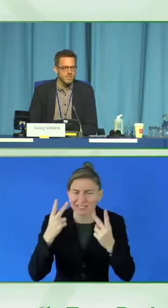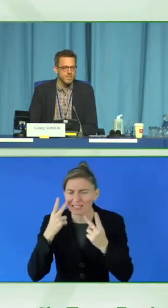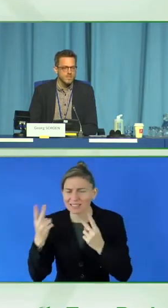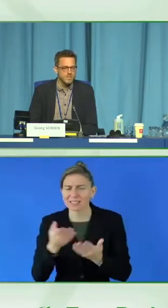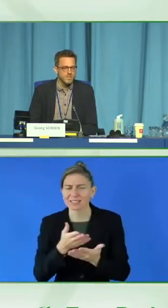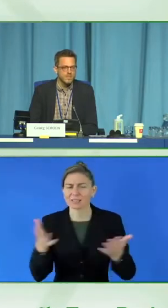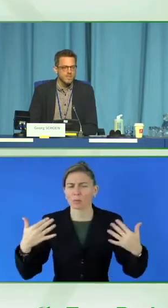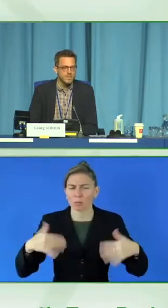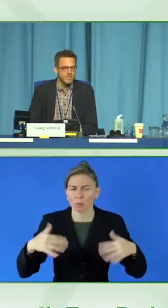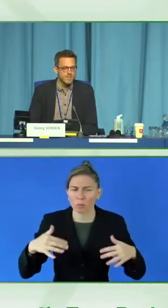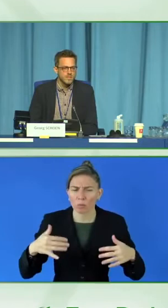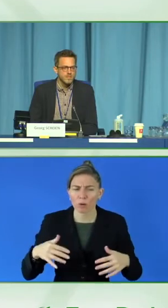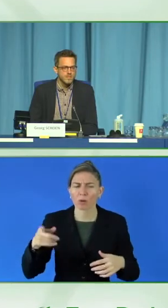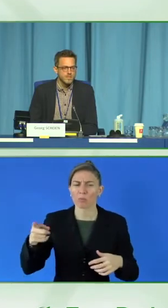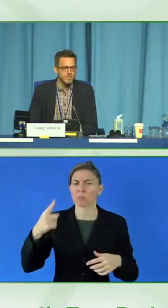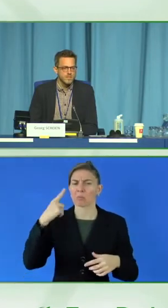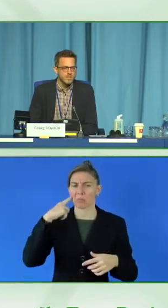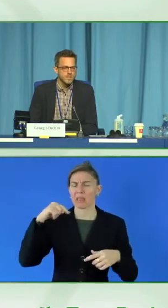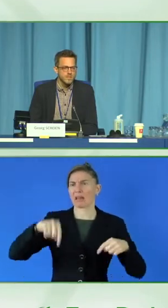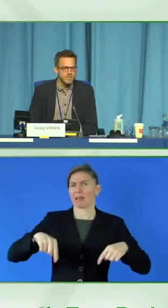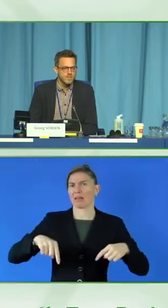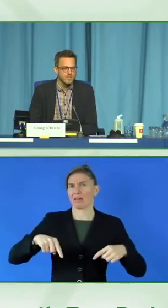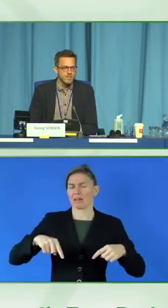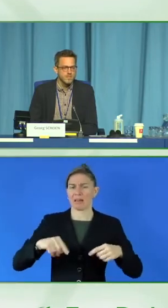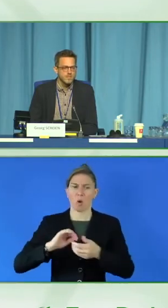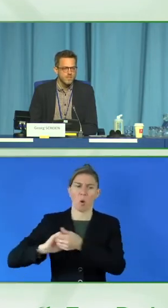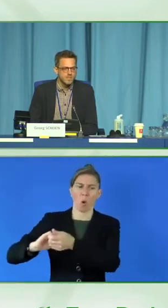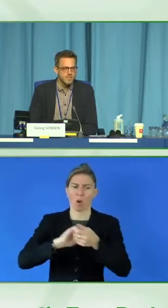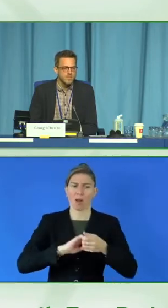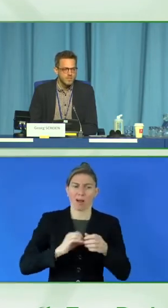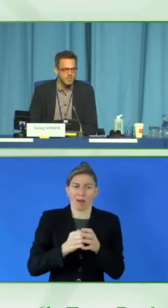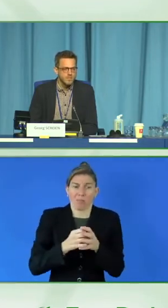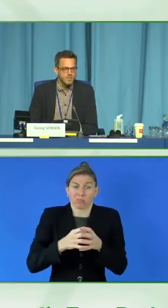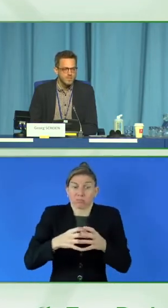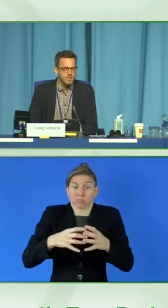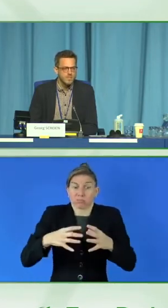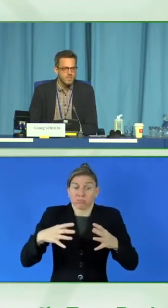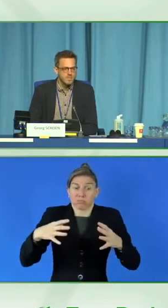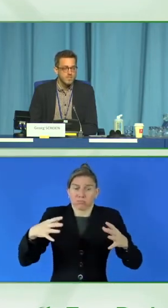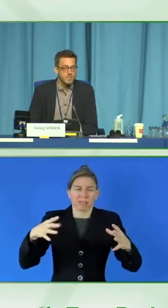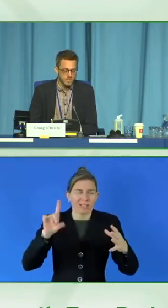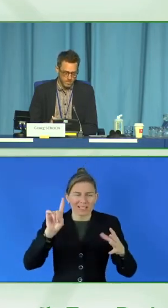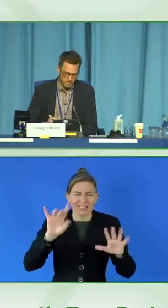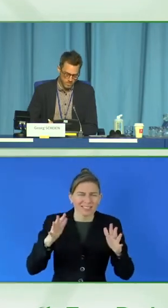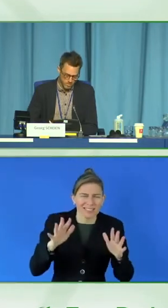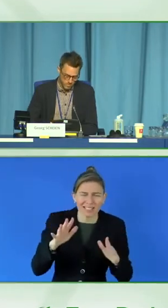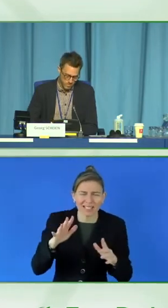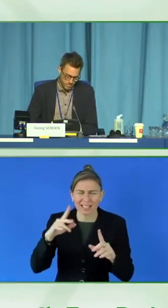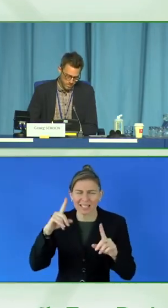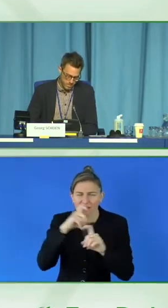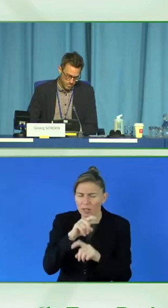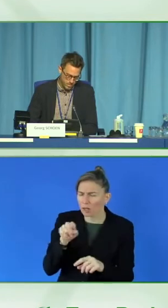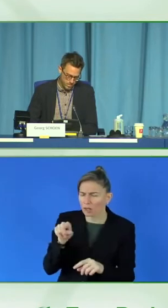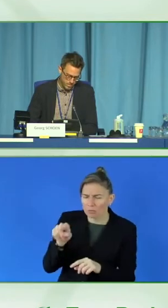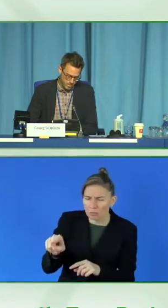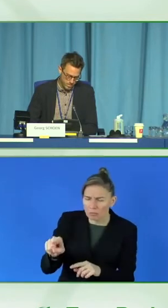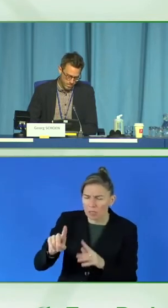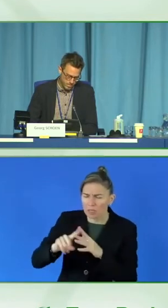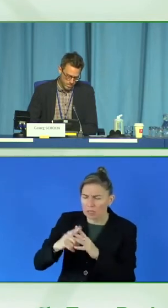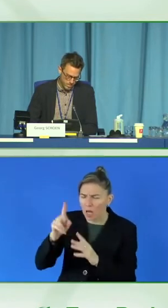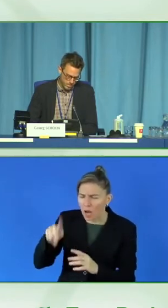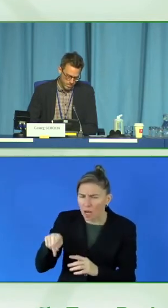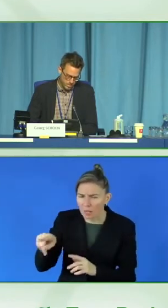of organizations, it's very difficult sometimes to actually identify some of these startups where they are. And forums like